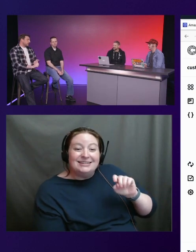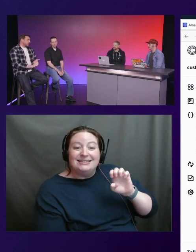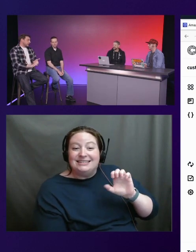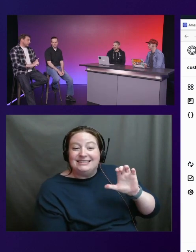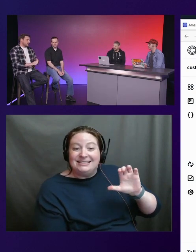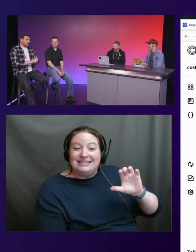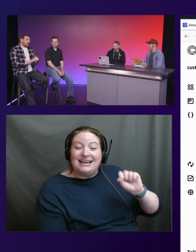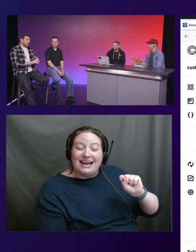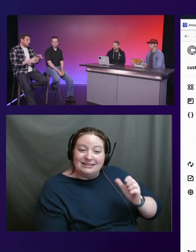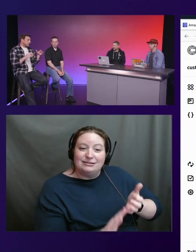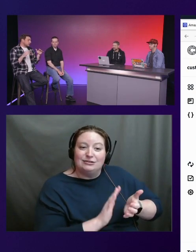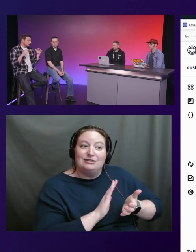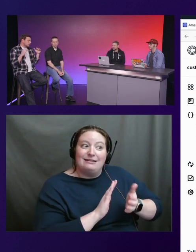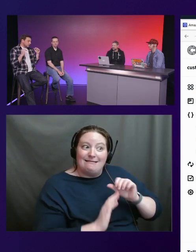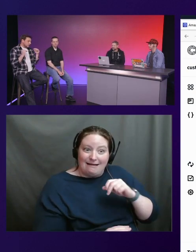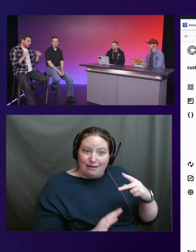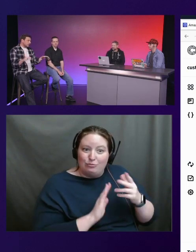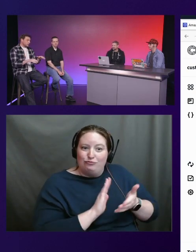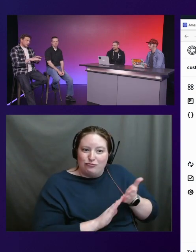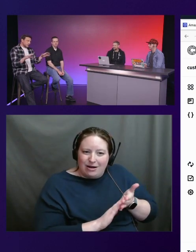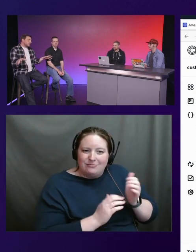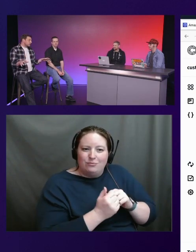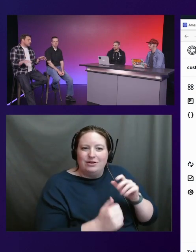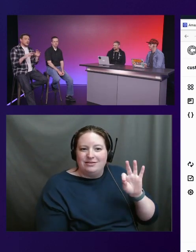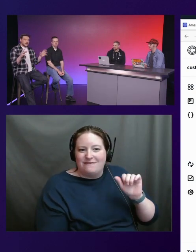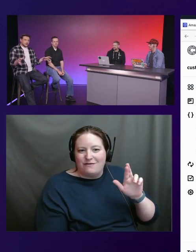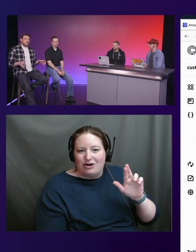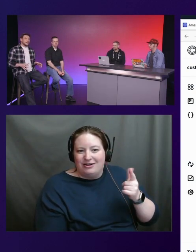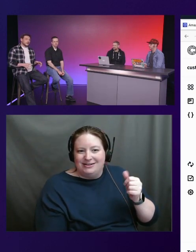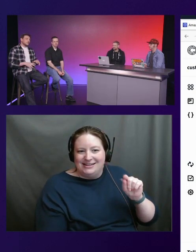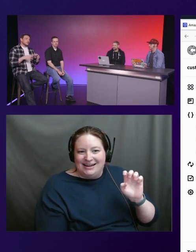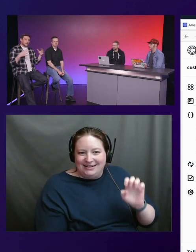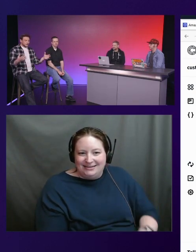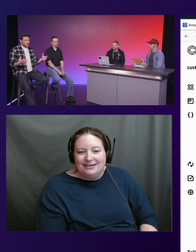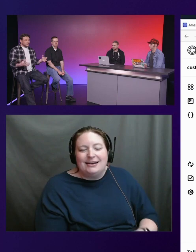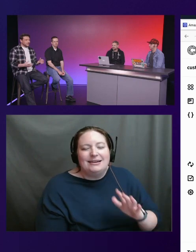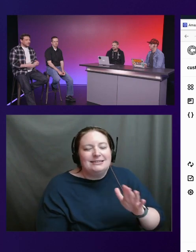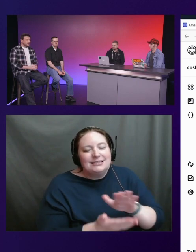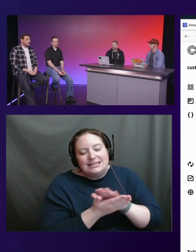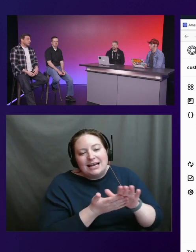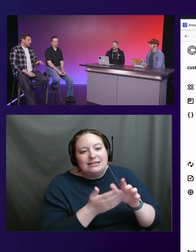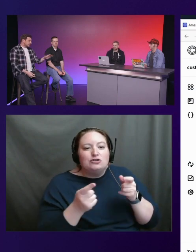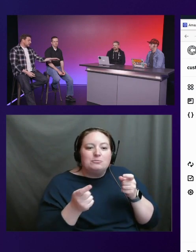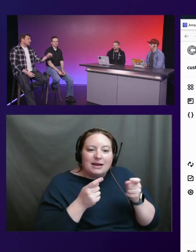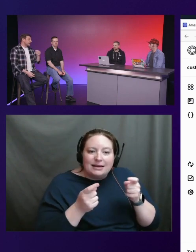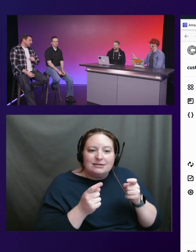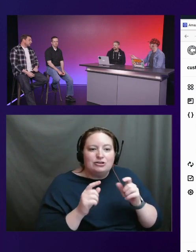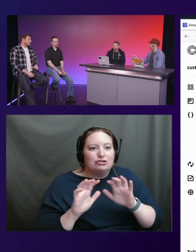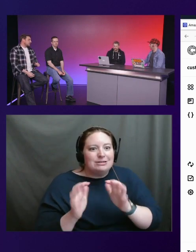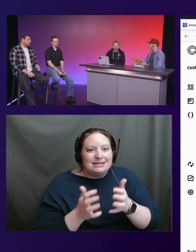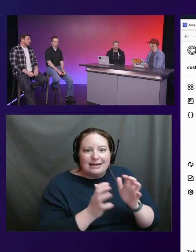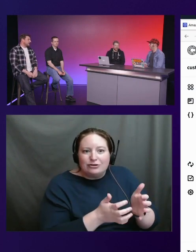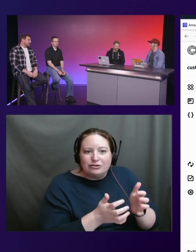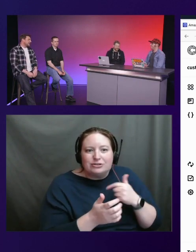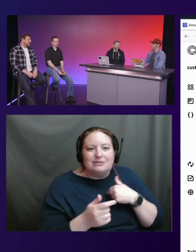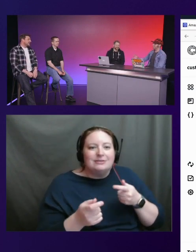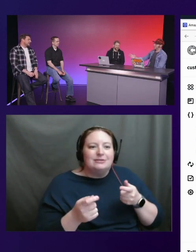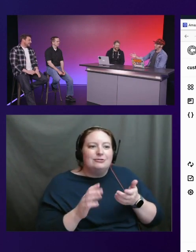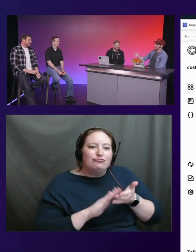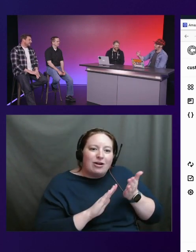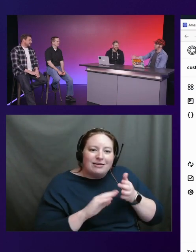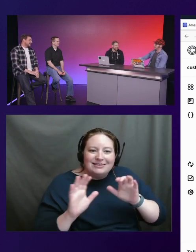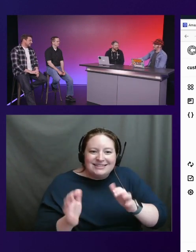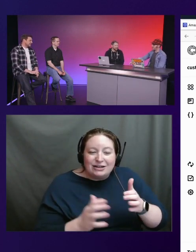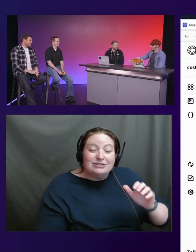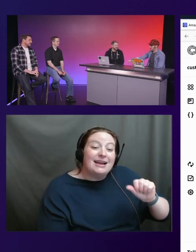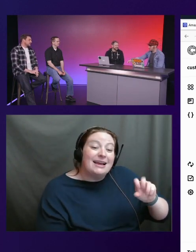CLI, Fargate, Yeah. and it makes it tool. really nice to manage your containers and run your containers. Yes, so it's the Good AWS call. Copilot. Yes.